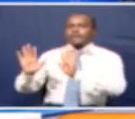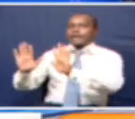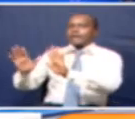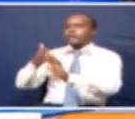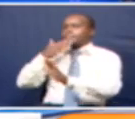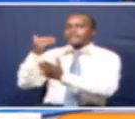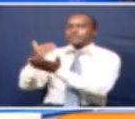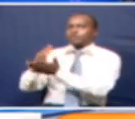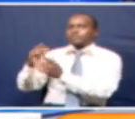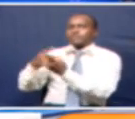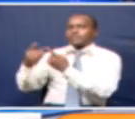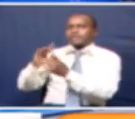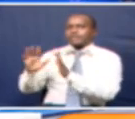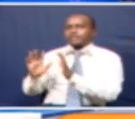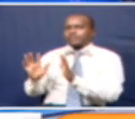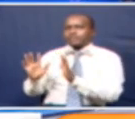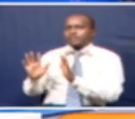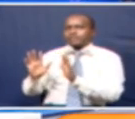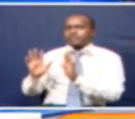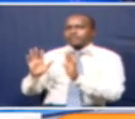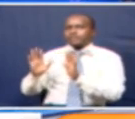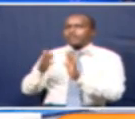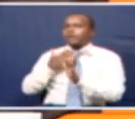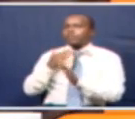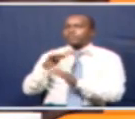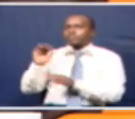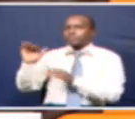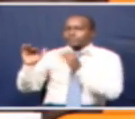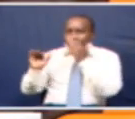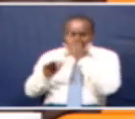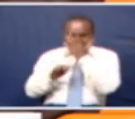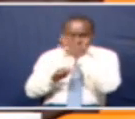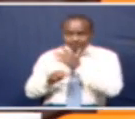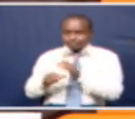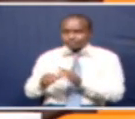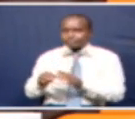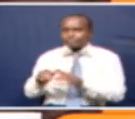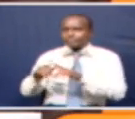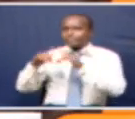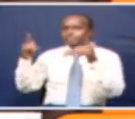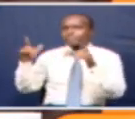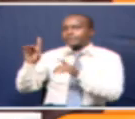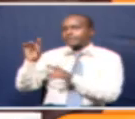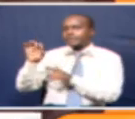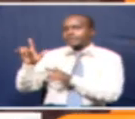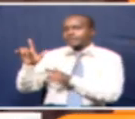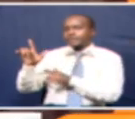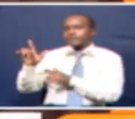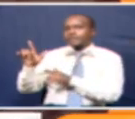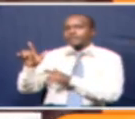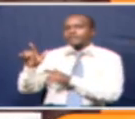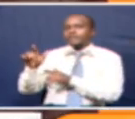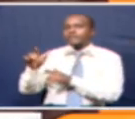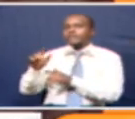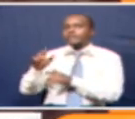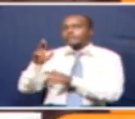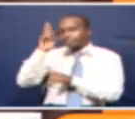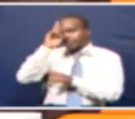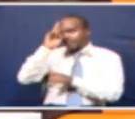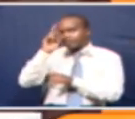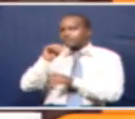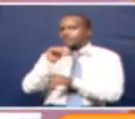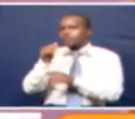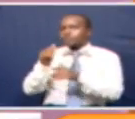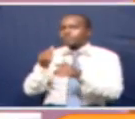He came back from Zanzibar. I want to ask him that question. Yes. Duale. So what was the big deal in police not allowing him to do what he wanted